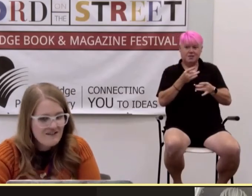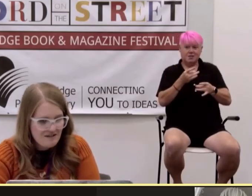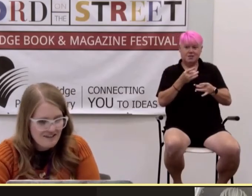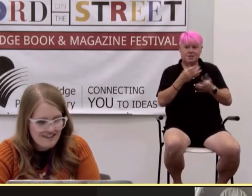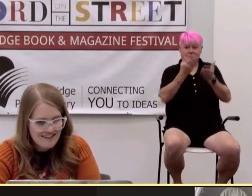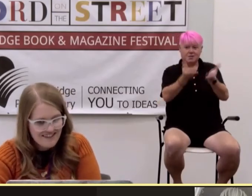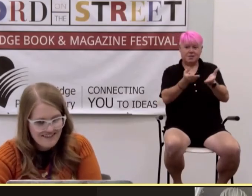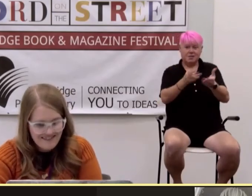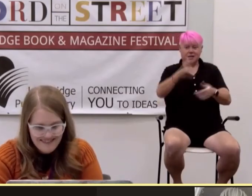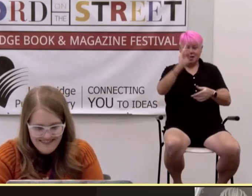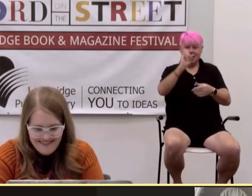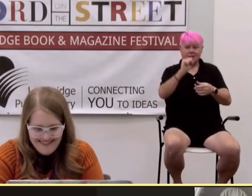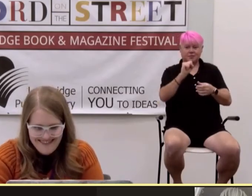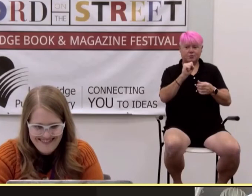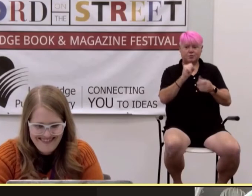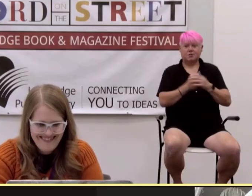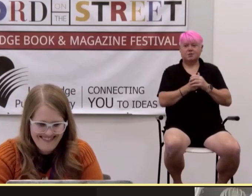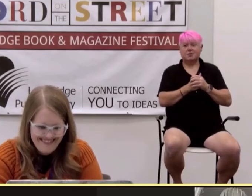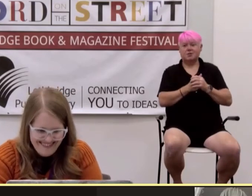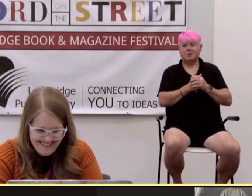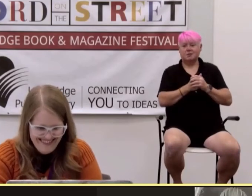high schools.